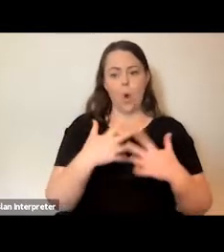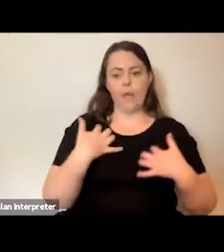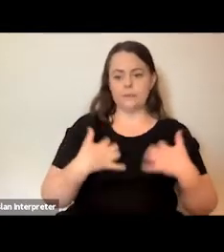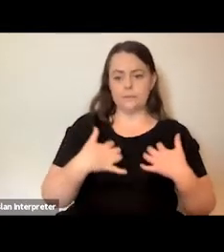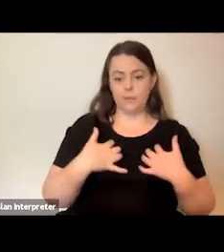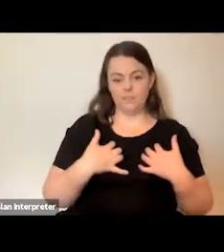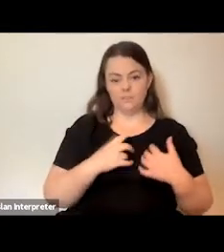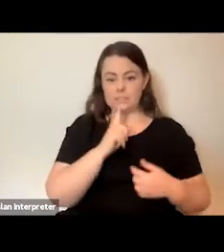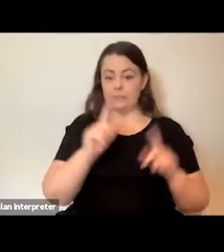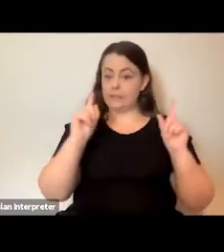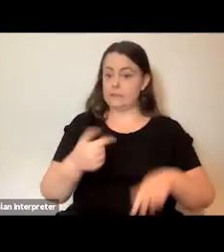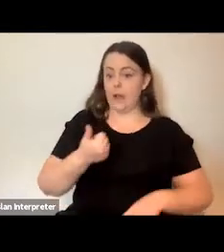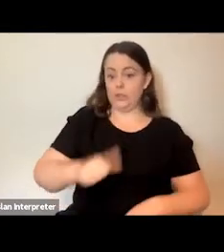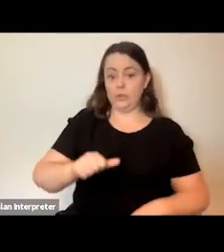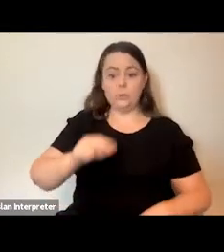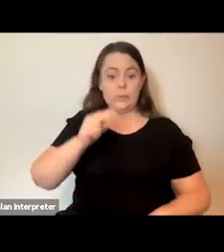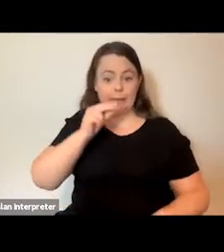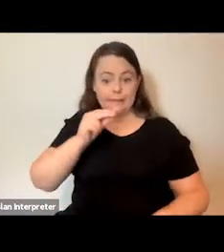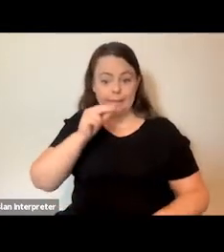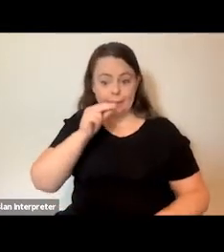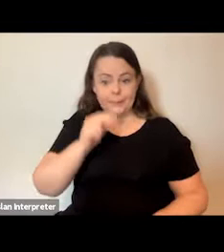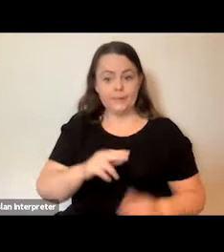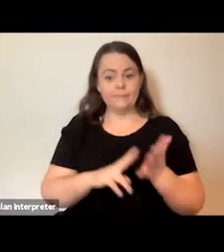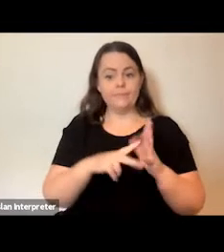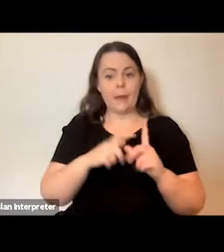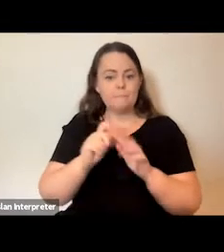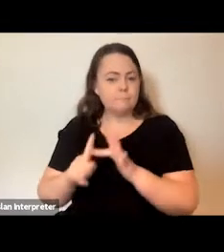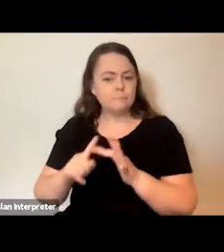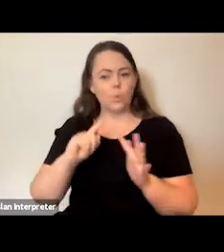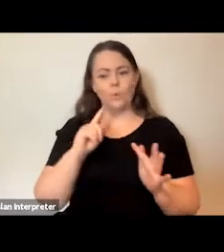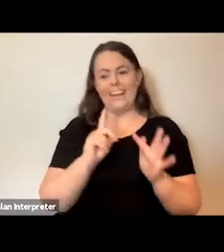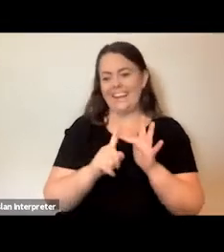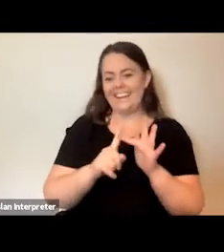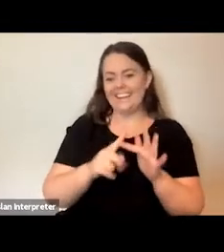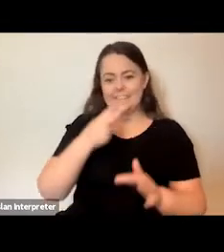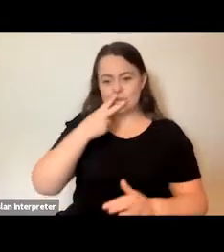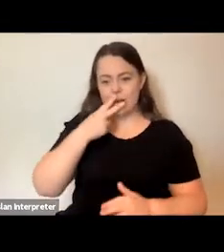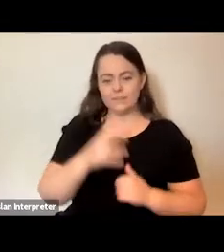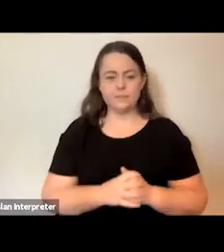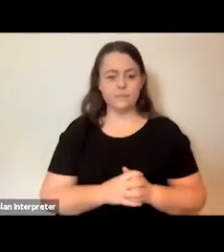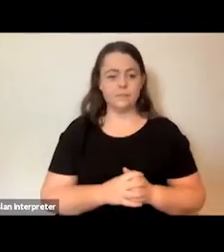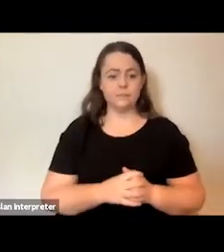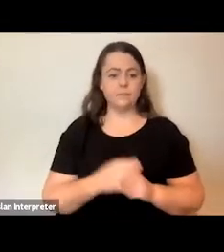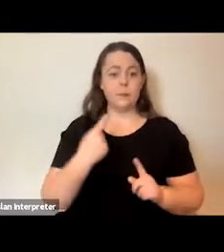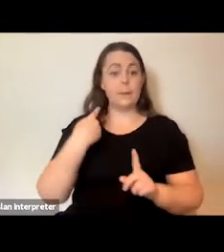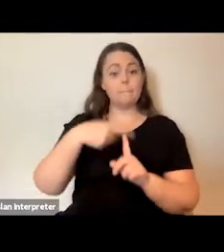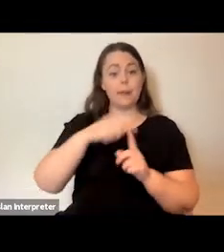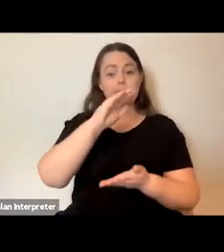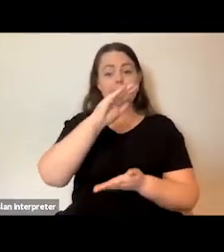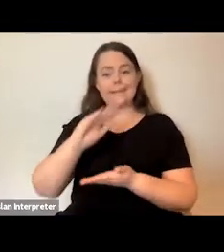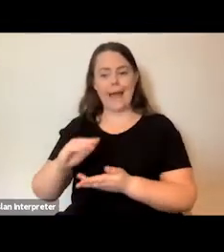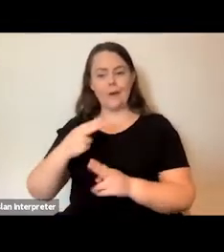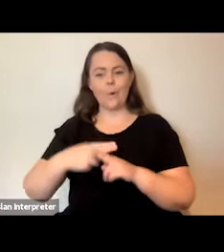e-cigarettes. And interestingly, there was also this kind of decrease in past 6 month tobacco use. And we can't say for sure that they're related,